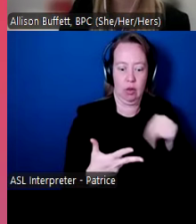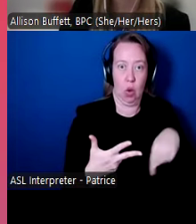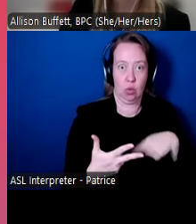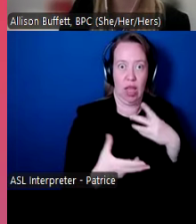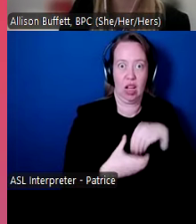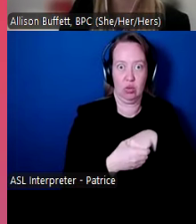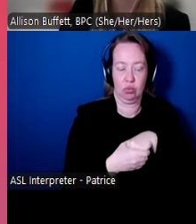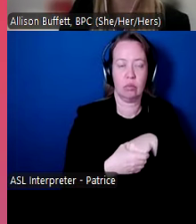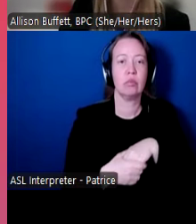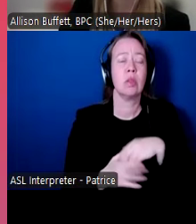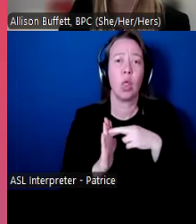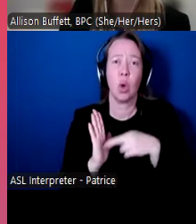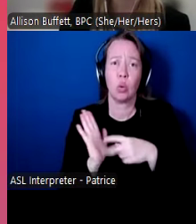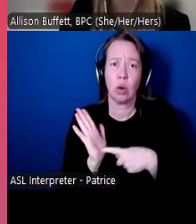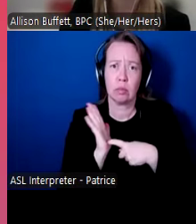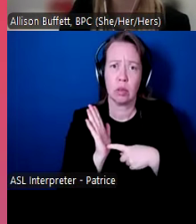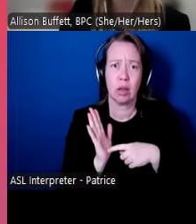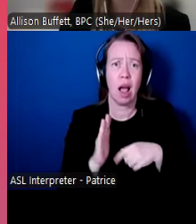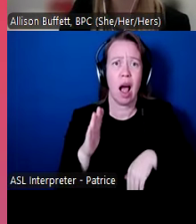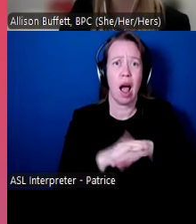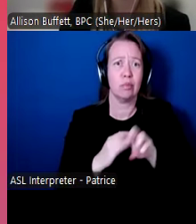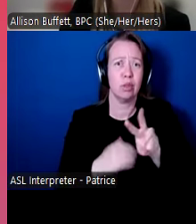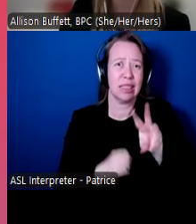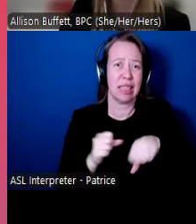The rule requires that within 6 years, a